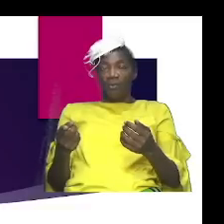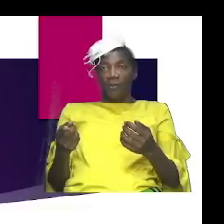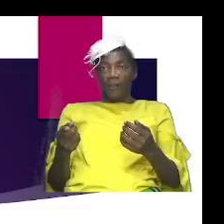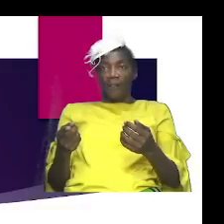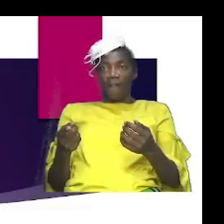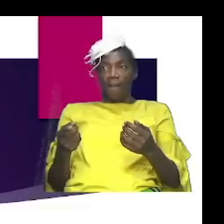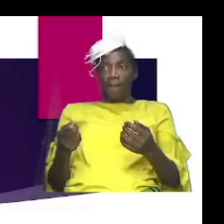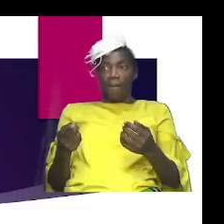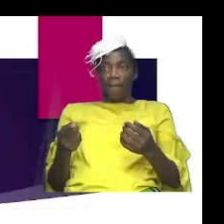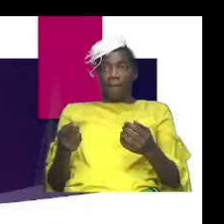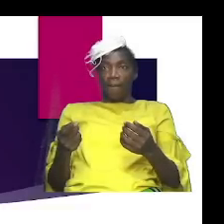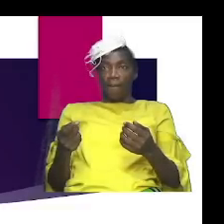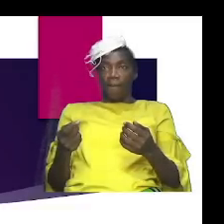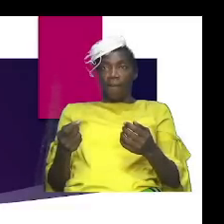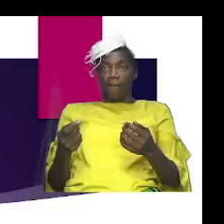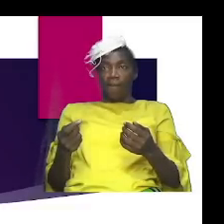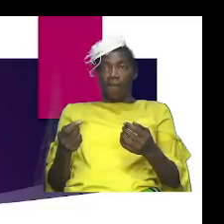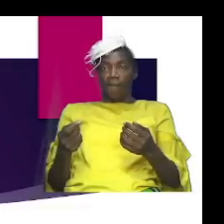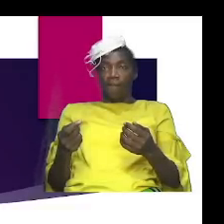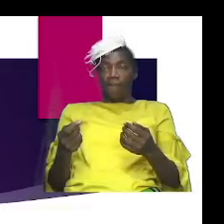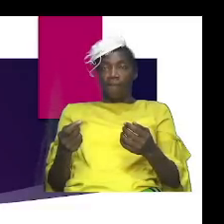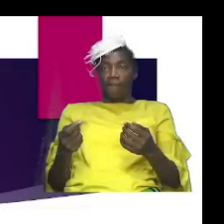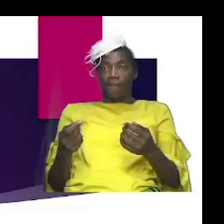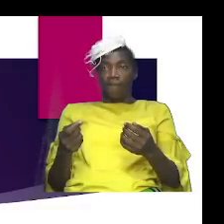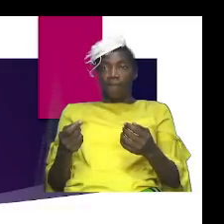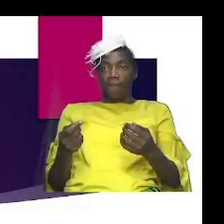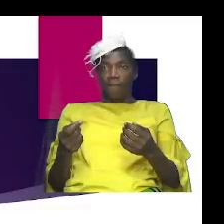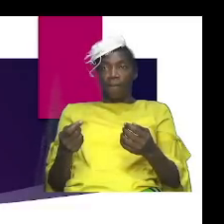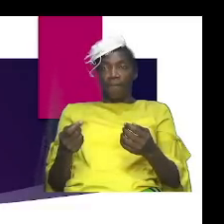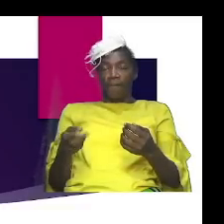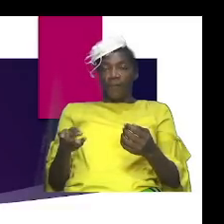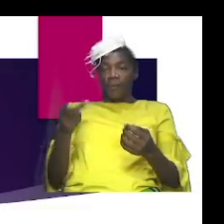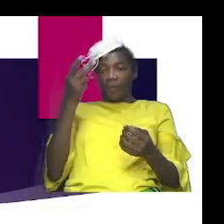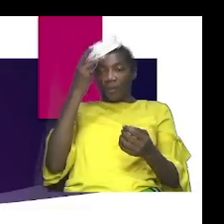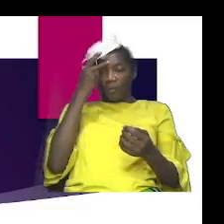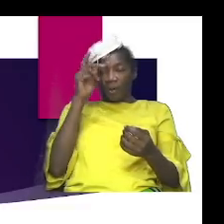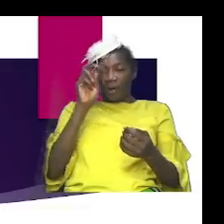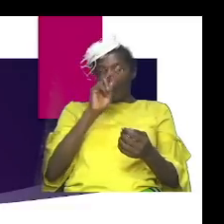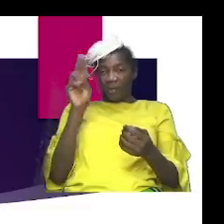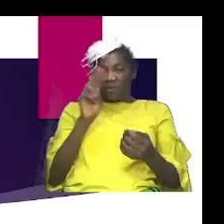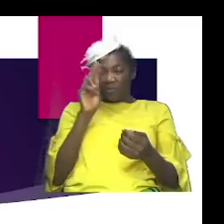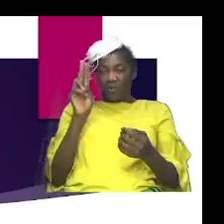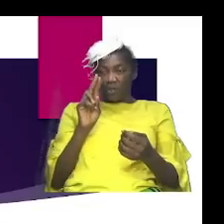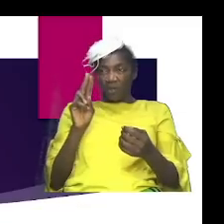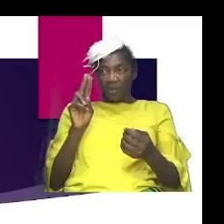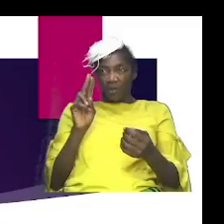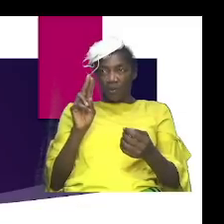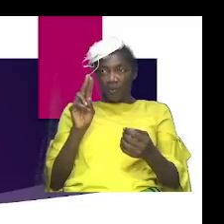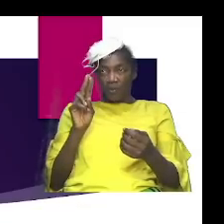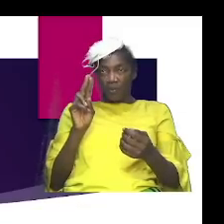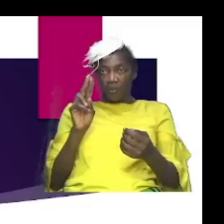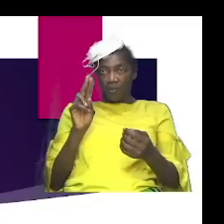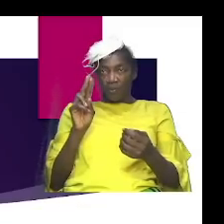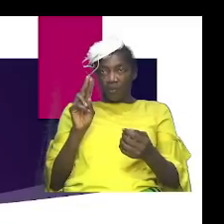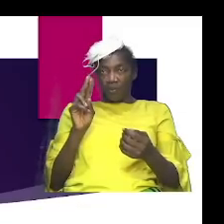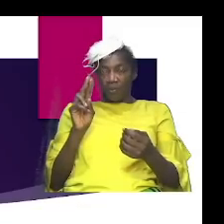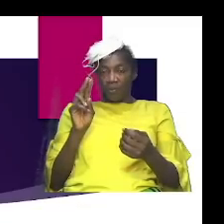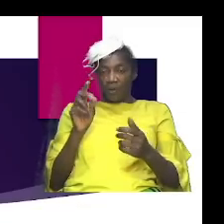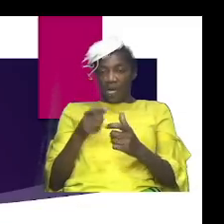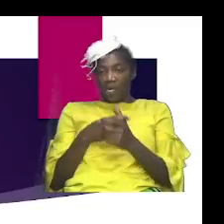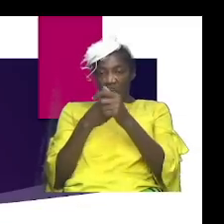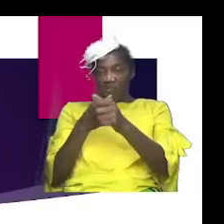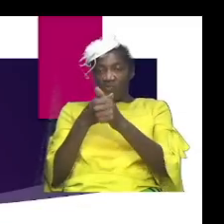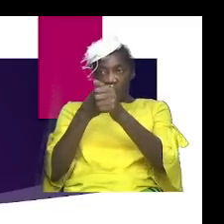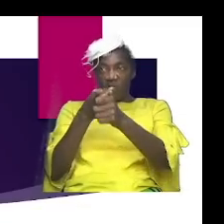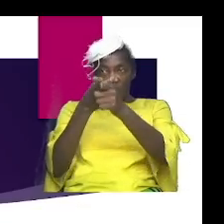get it properly, because although Paul used the Olympics, it's not really an Olympic that we are in. He's